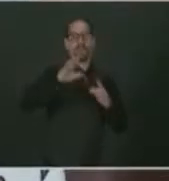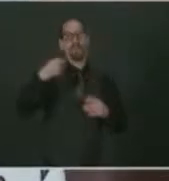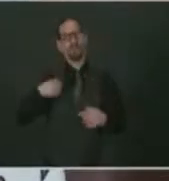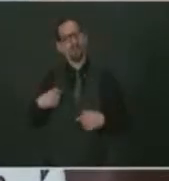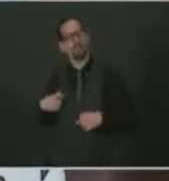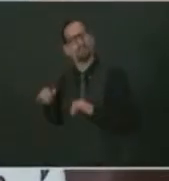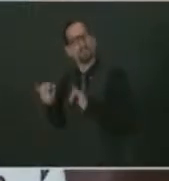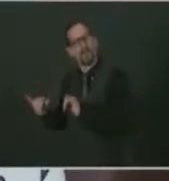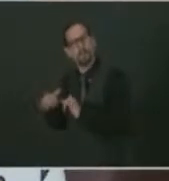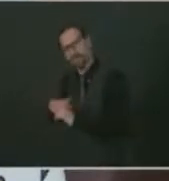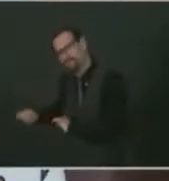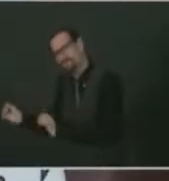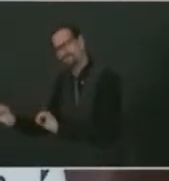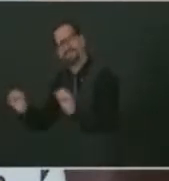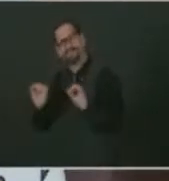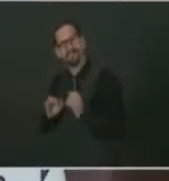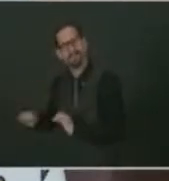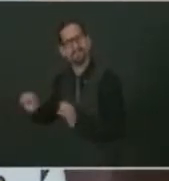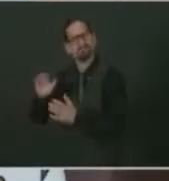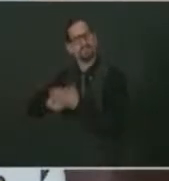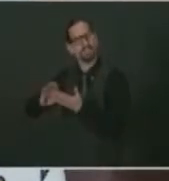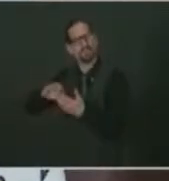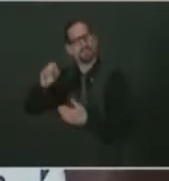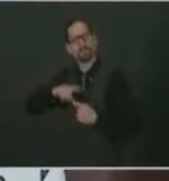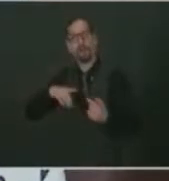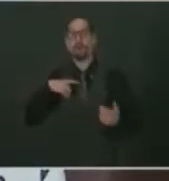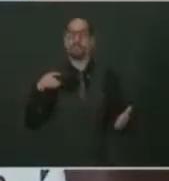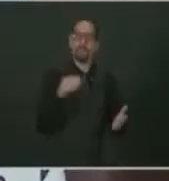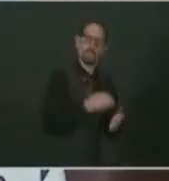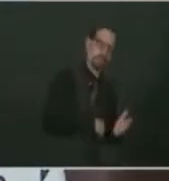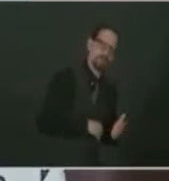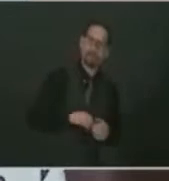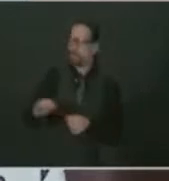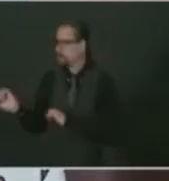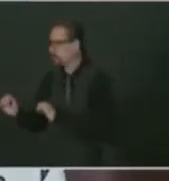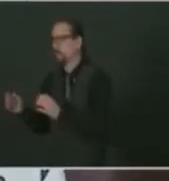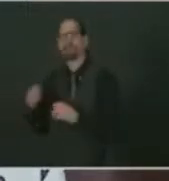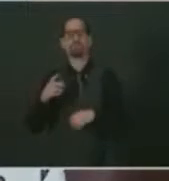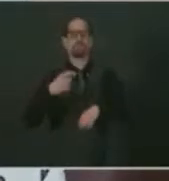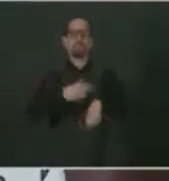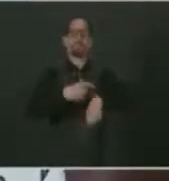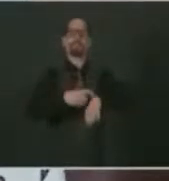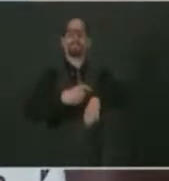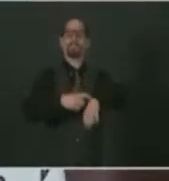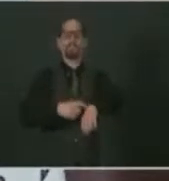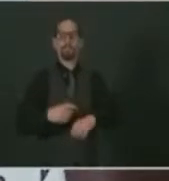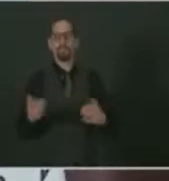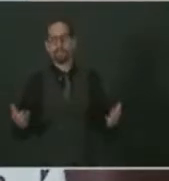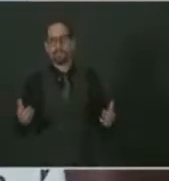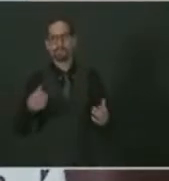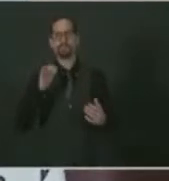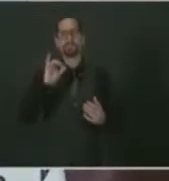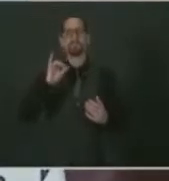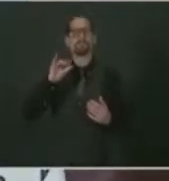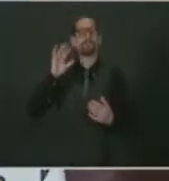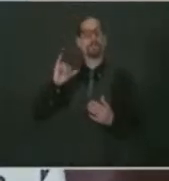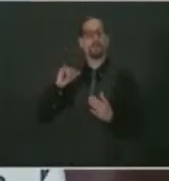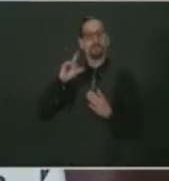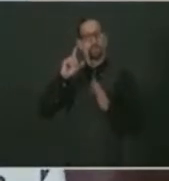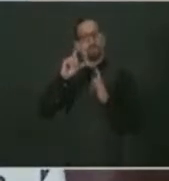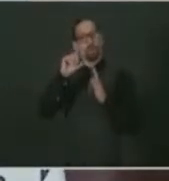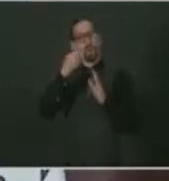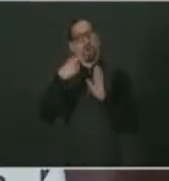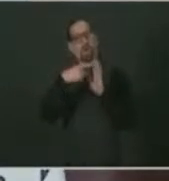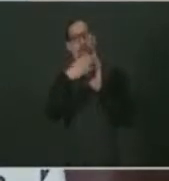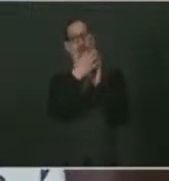open, in finding new customers. So we recognize that we need to remove some of these requirements, especially